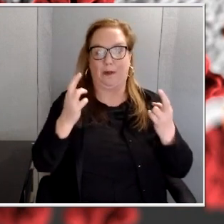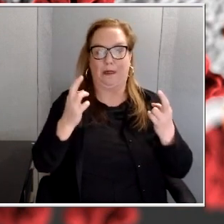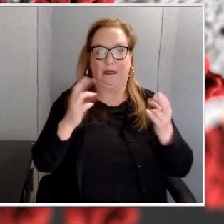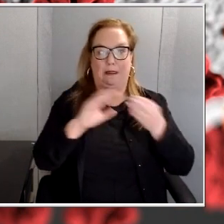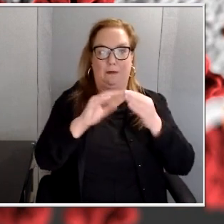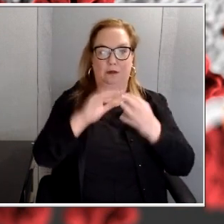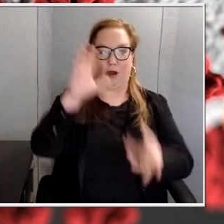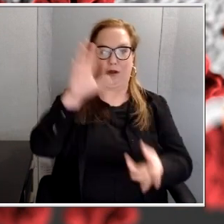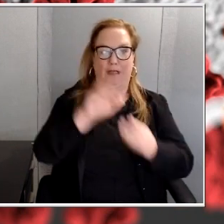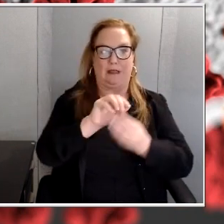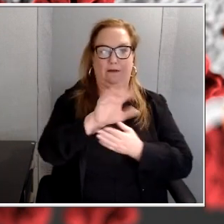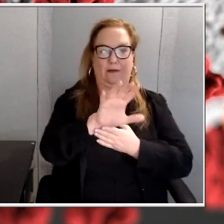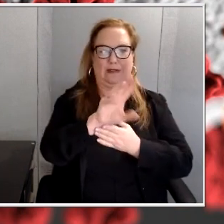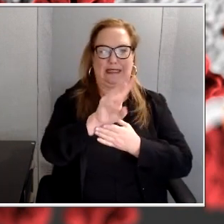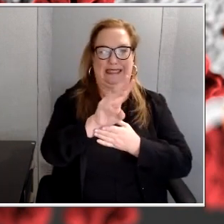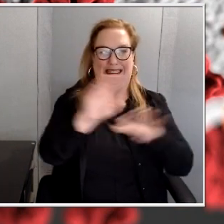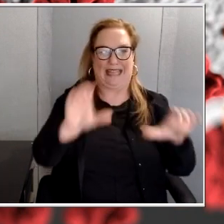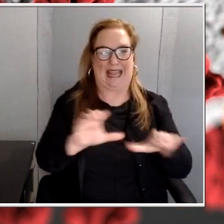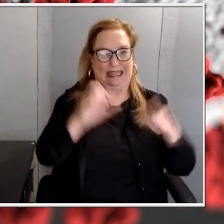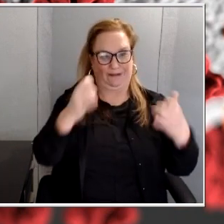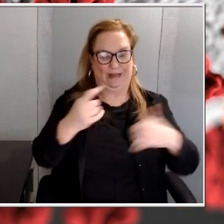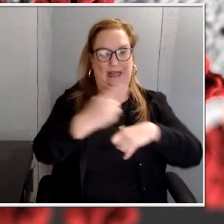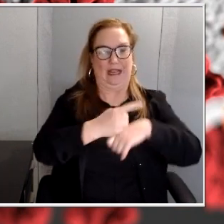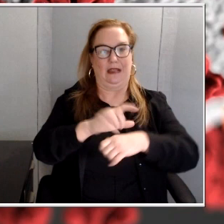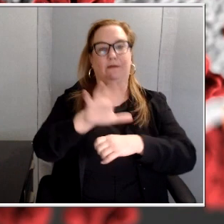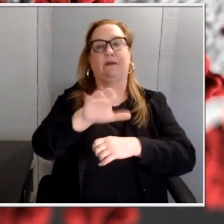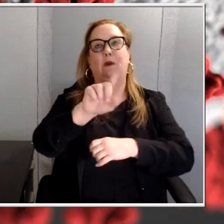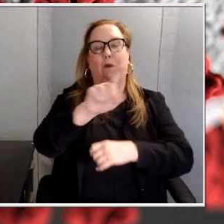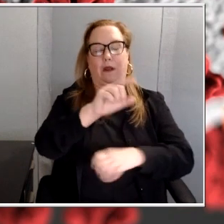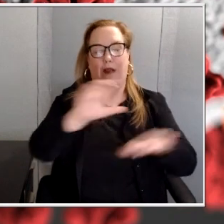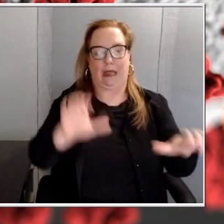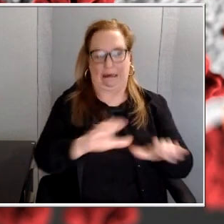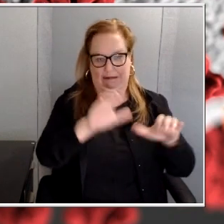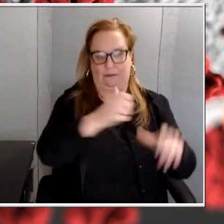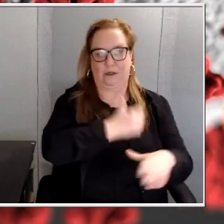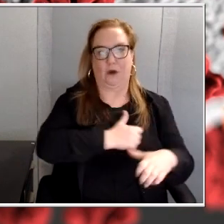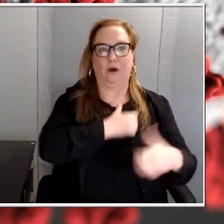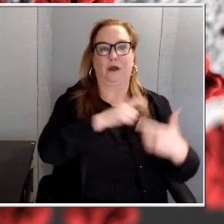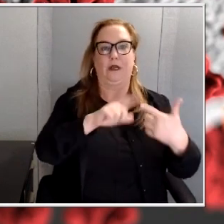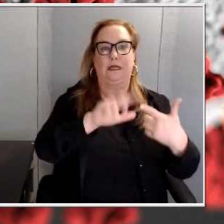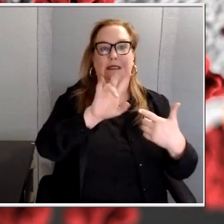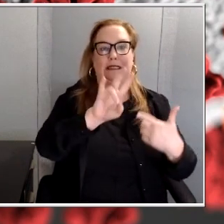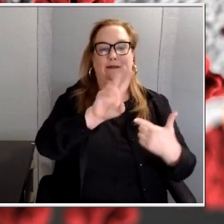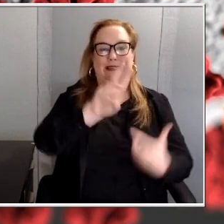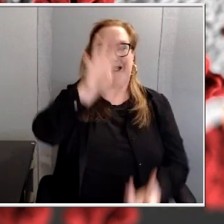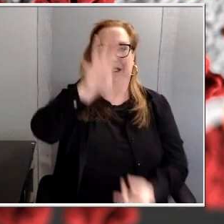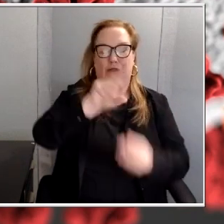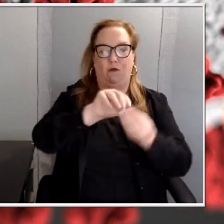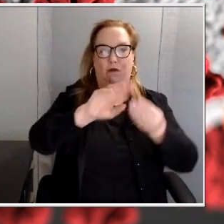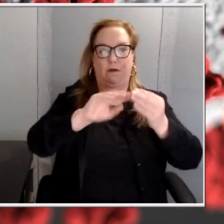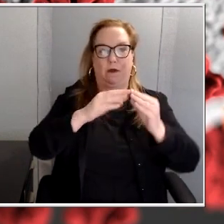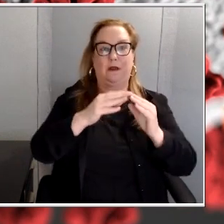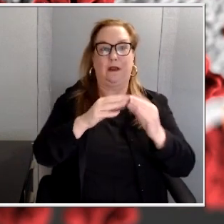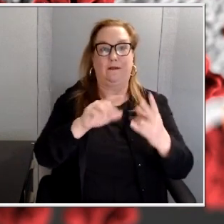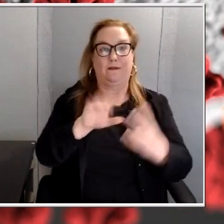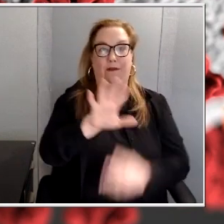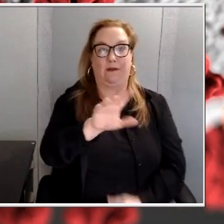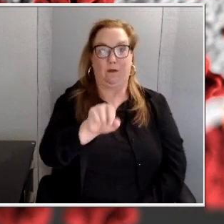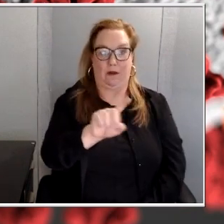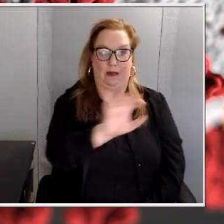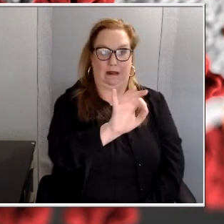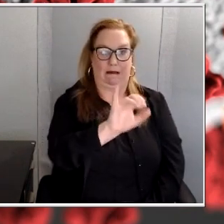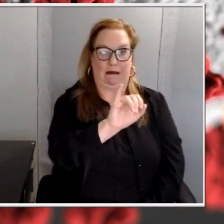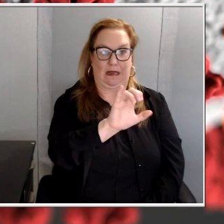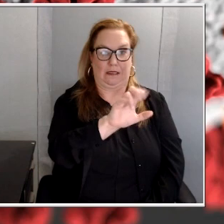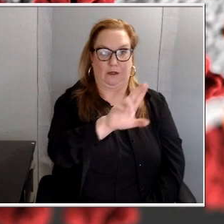56 active. Today, we have 51 active, with 76 total patients there. Of those 51 active, we have 9 in the ICU